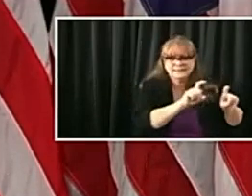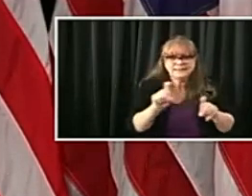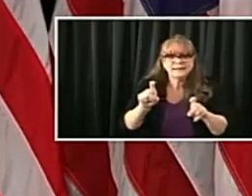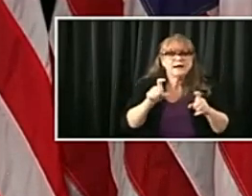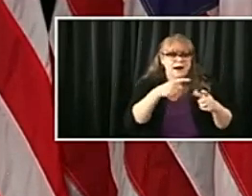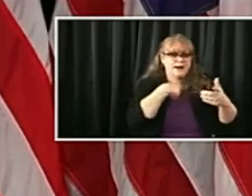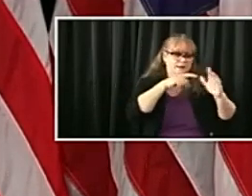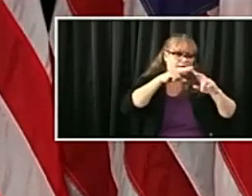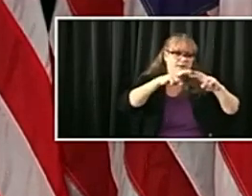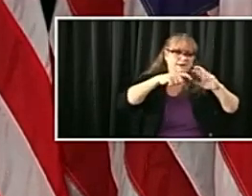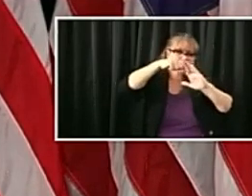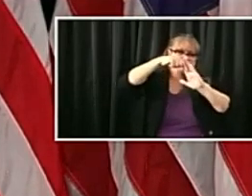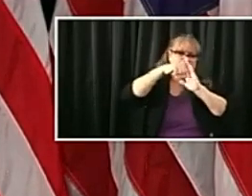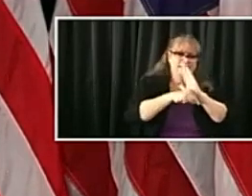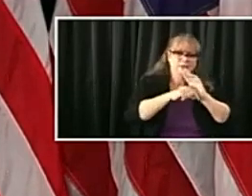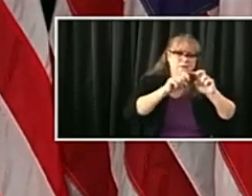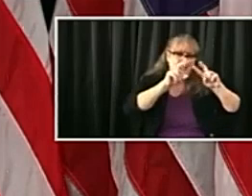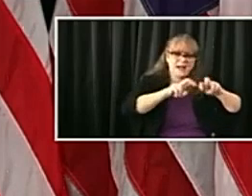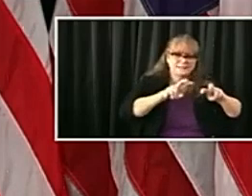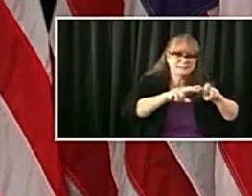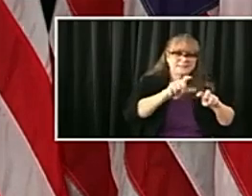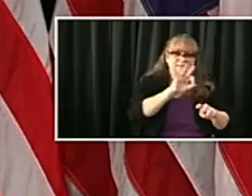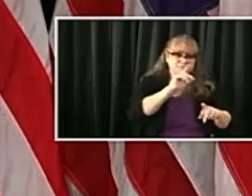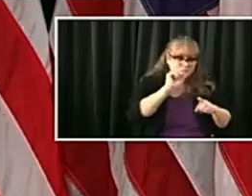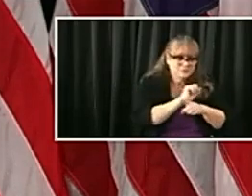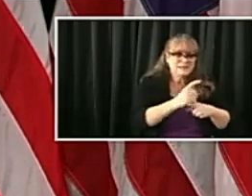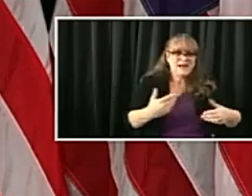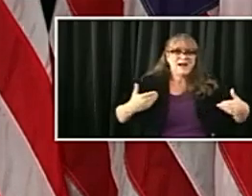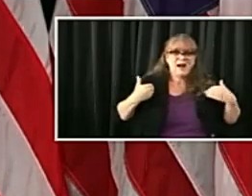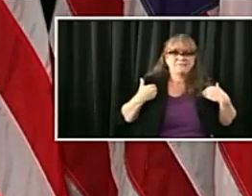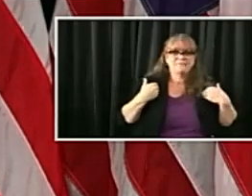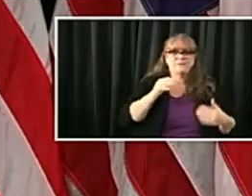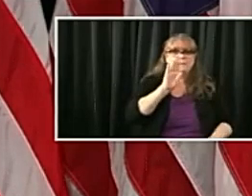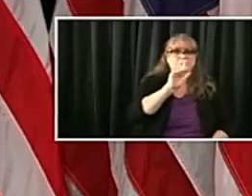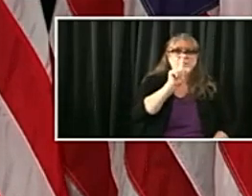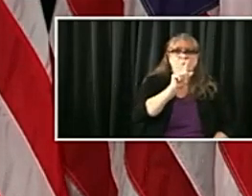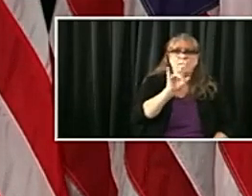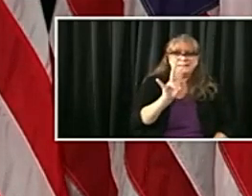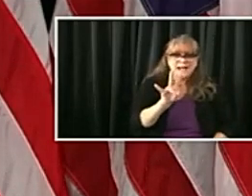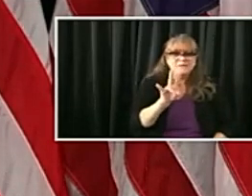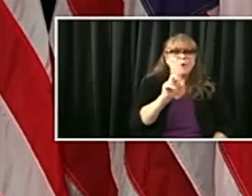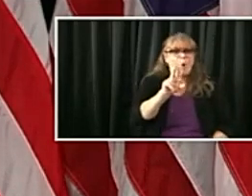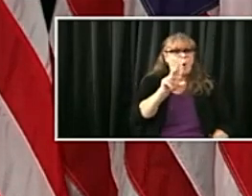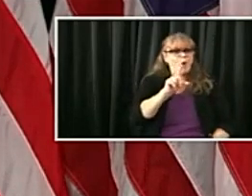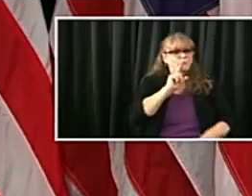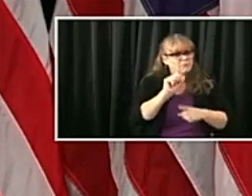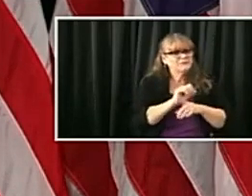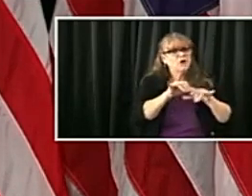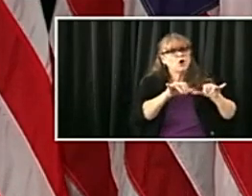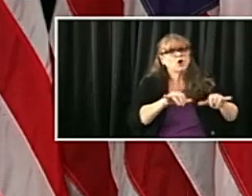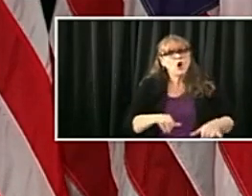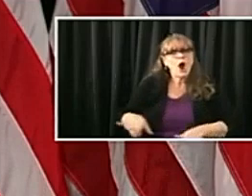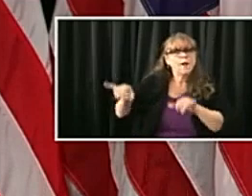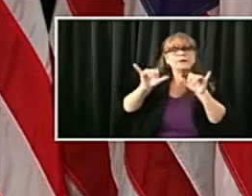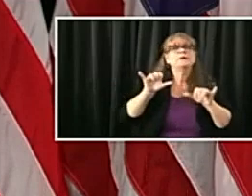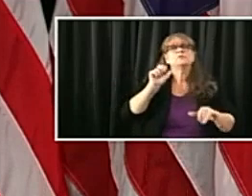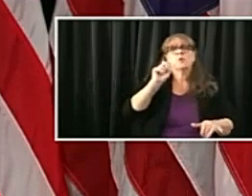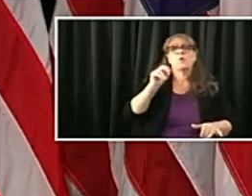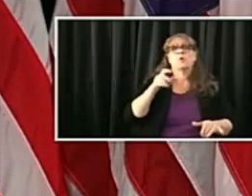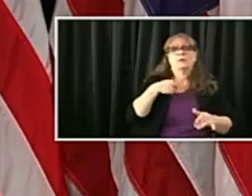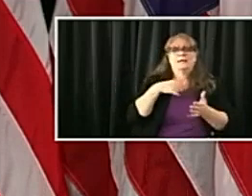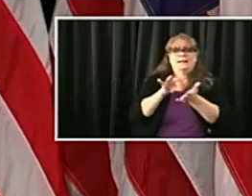how common the B117 variant and other variants in the state might be. So at this point, we have identified 10, and